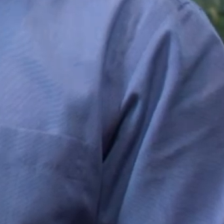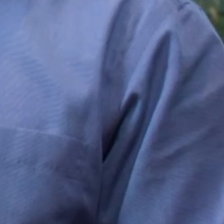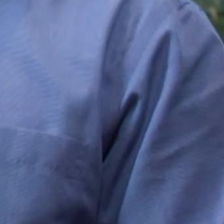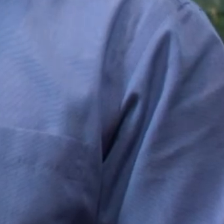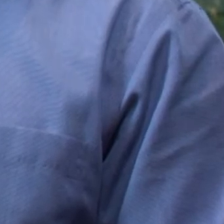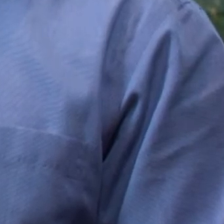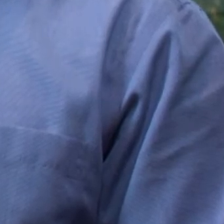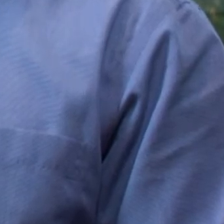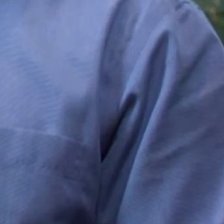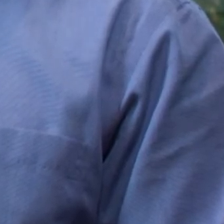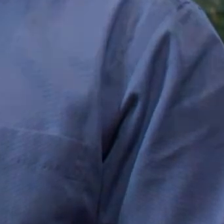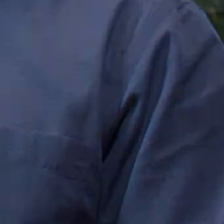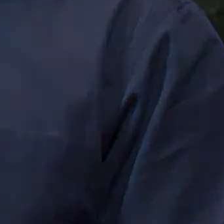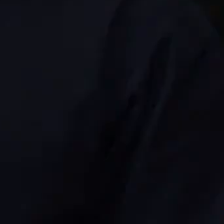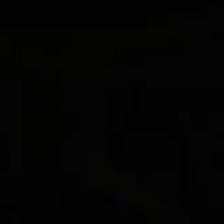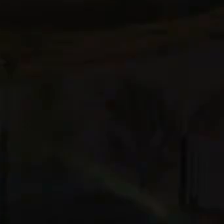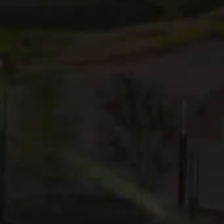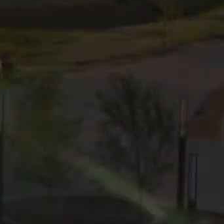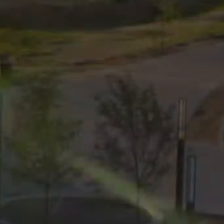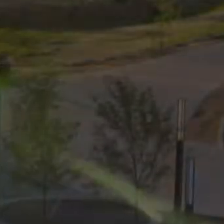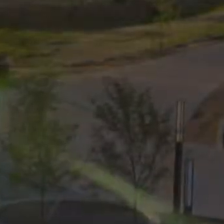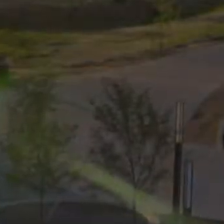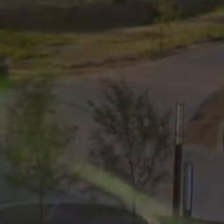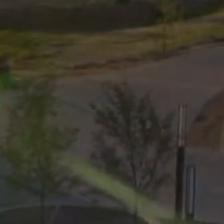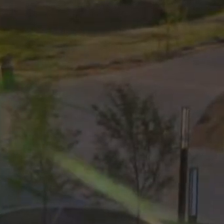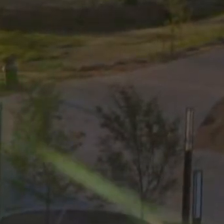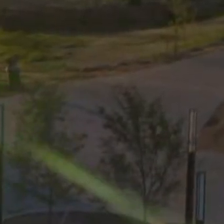of different tools at our disposal.